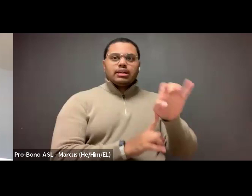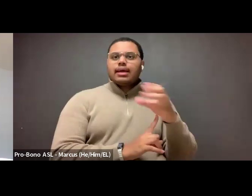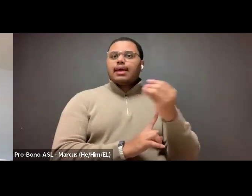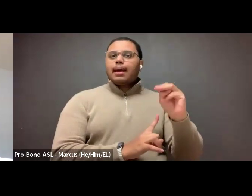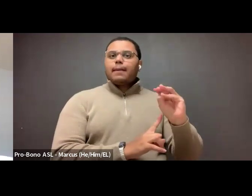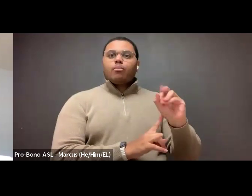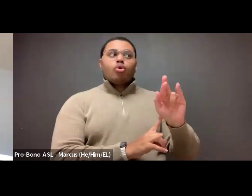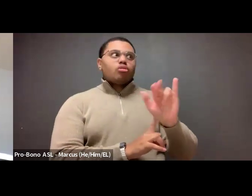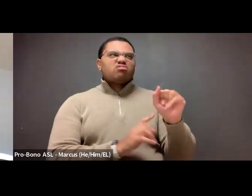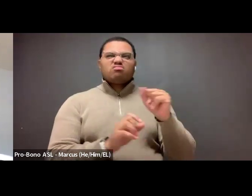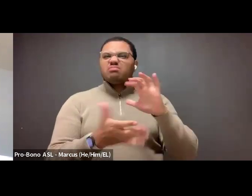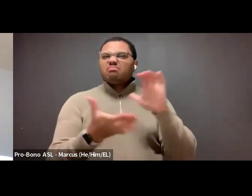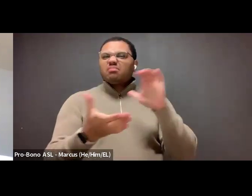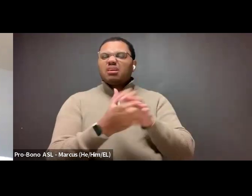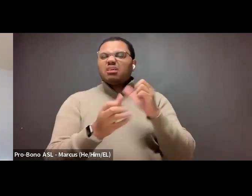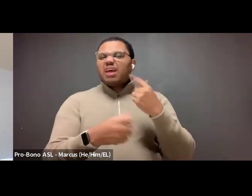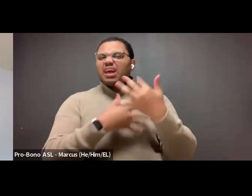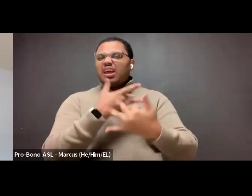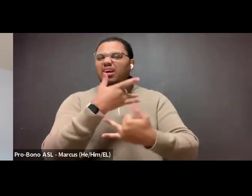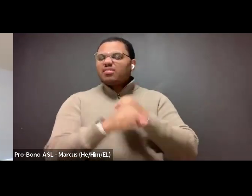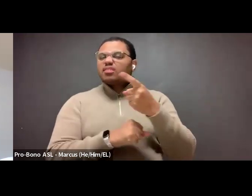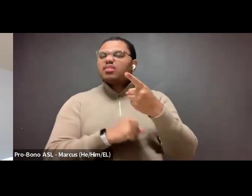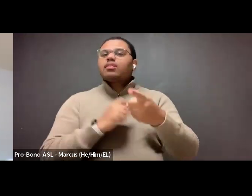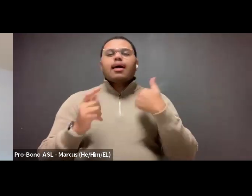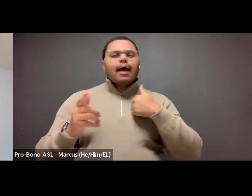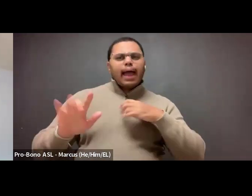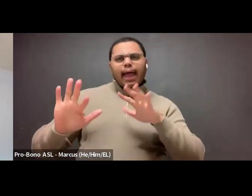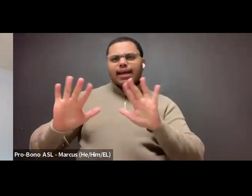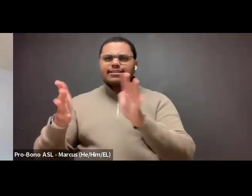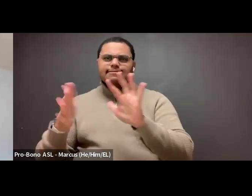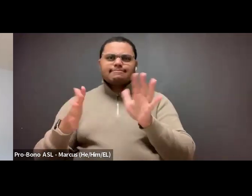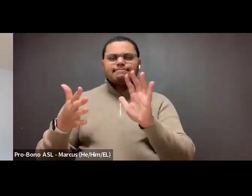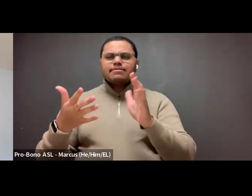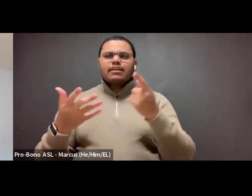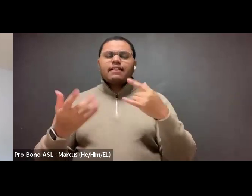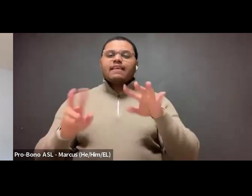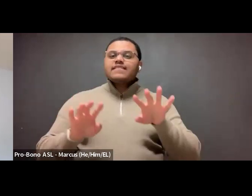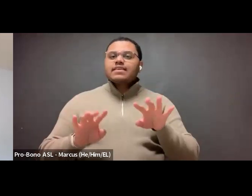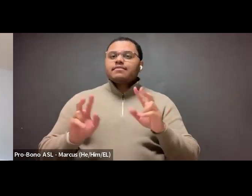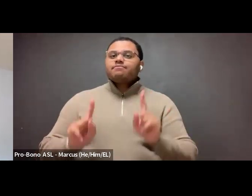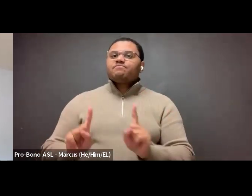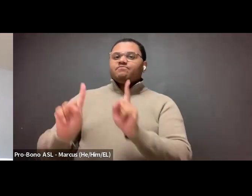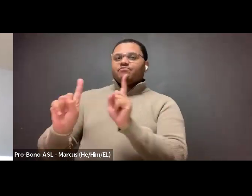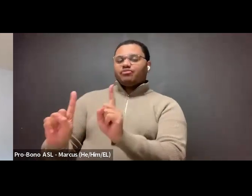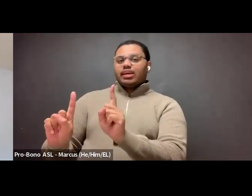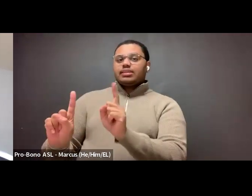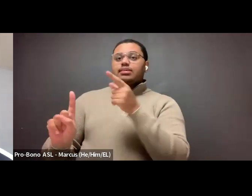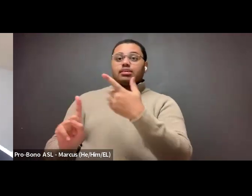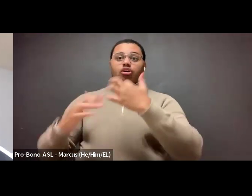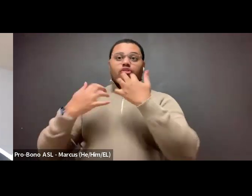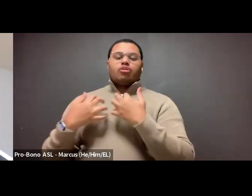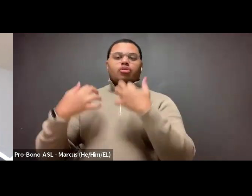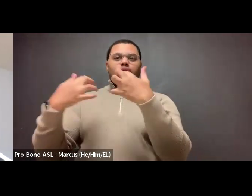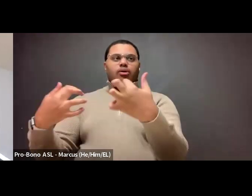long time. In one scene, I choreographed them facing the audience with Morris behind Vinny, his